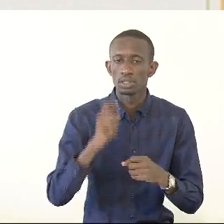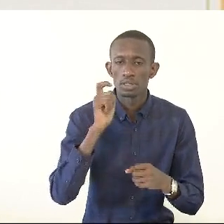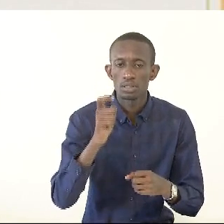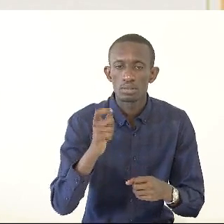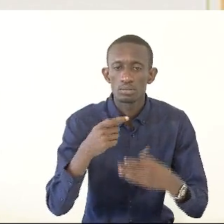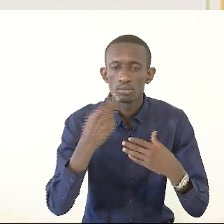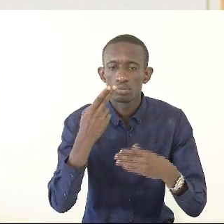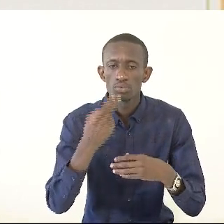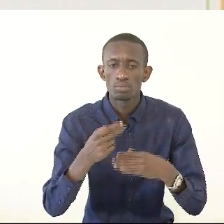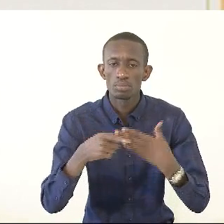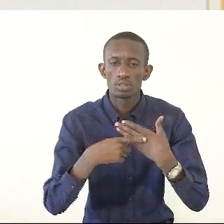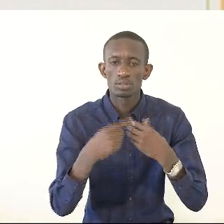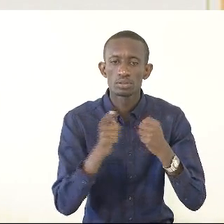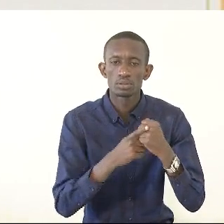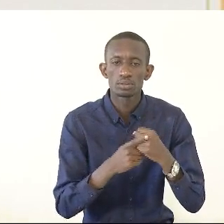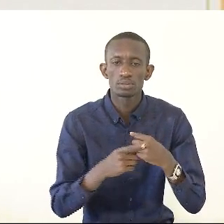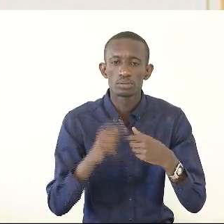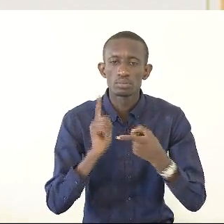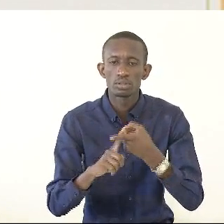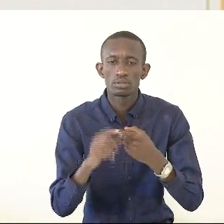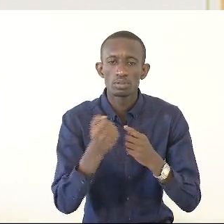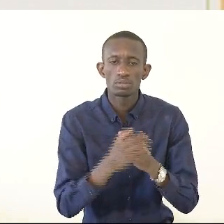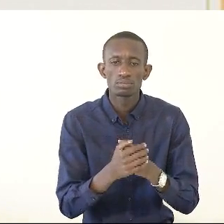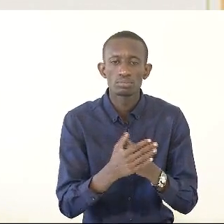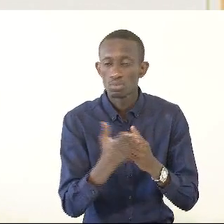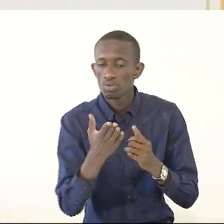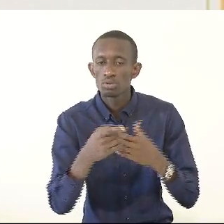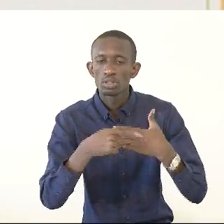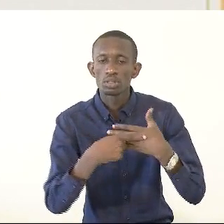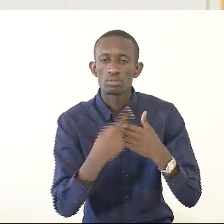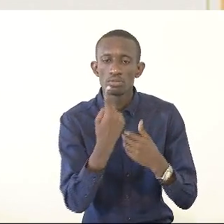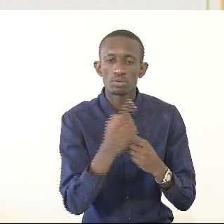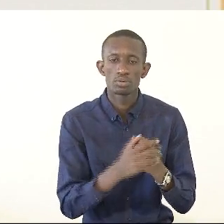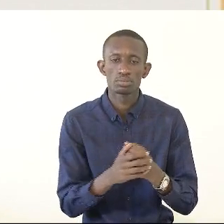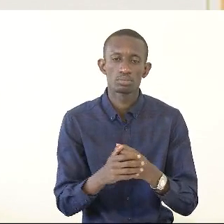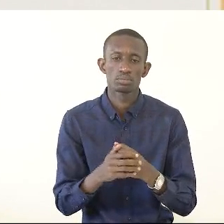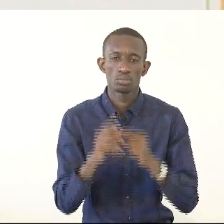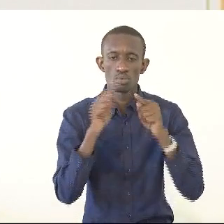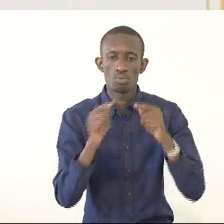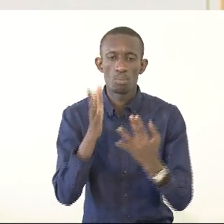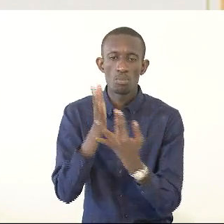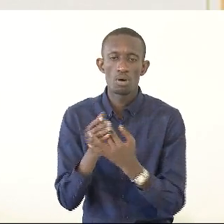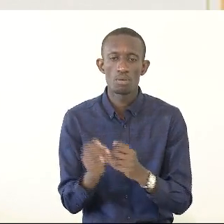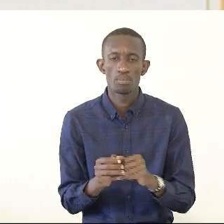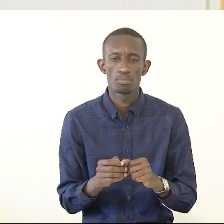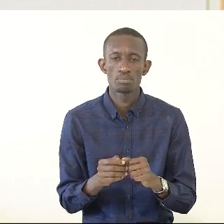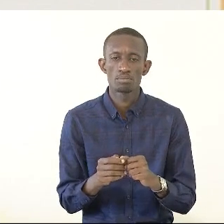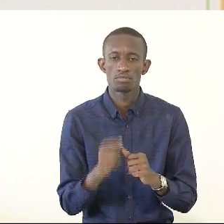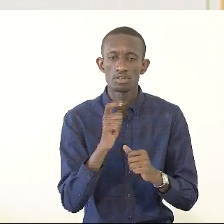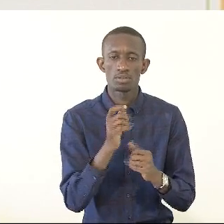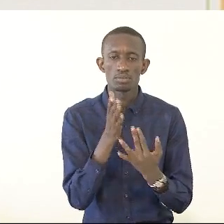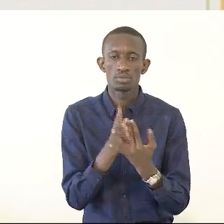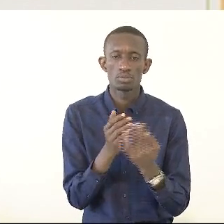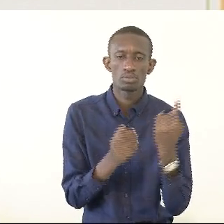5 for negative 1, x varying between negative 1 and positive 7, and use your graph to solve the